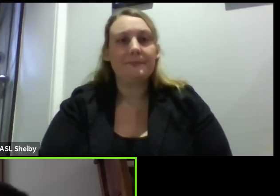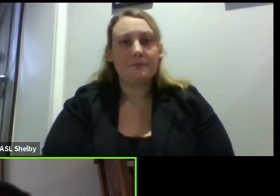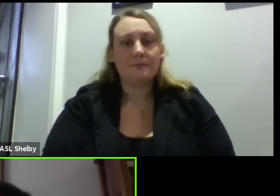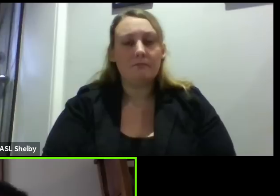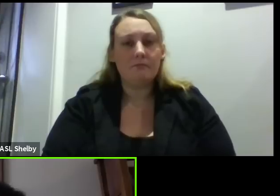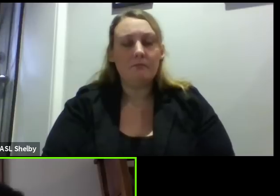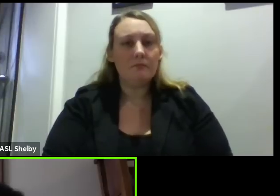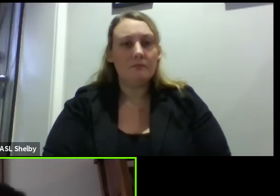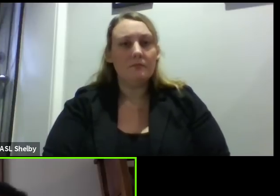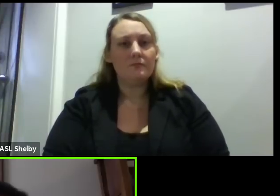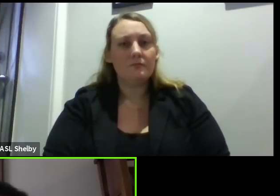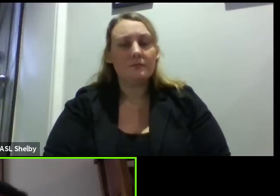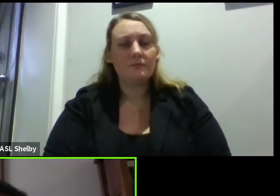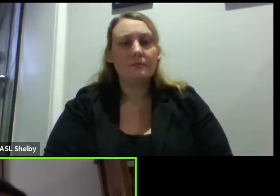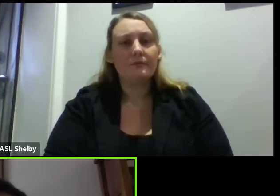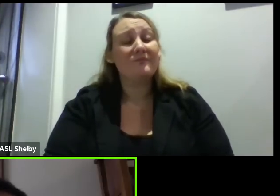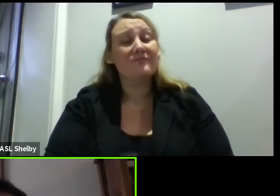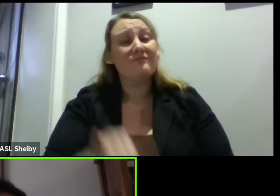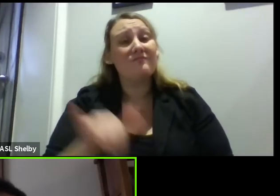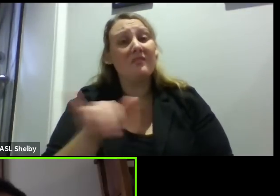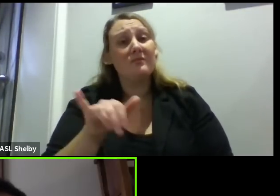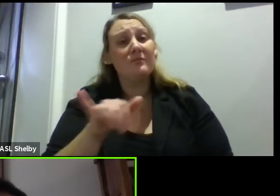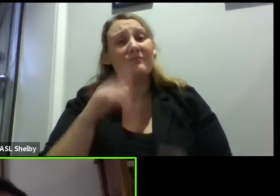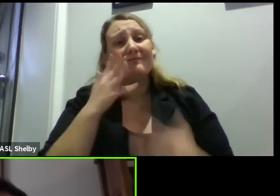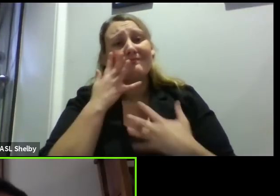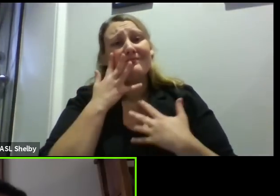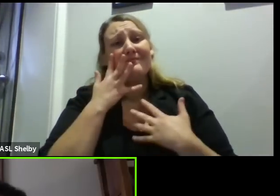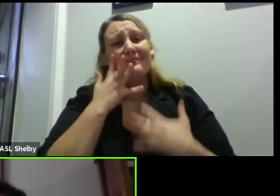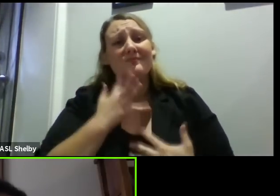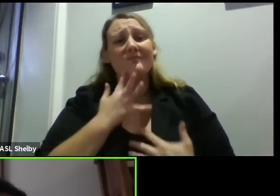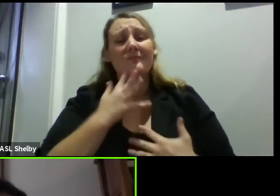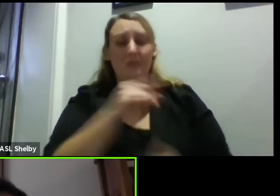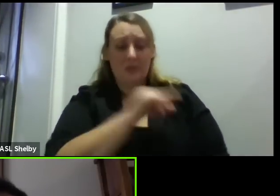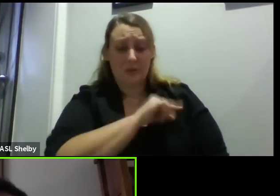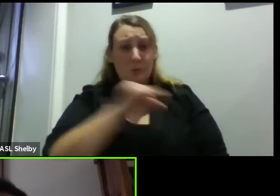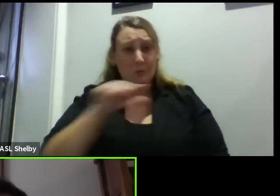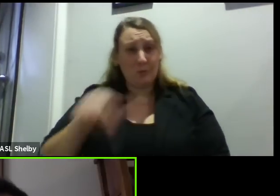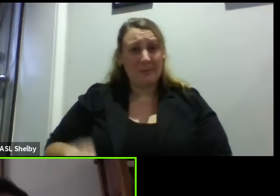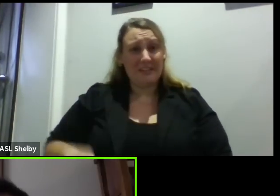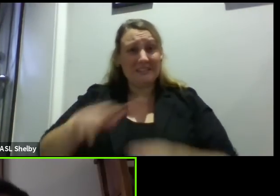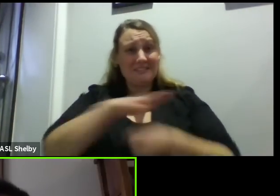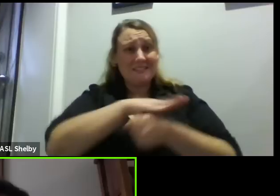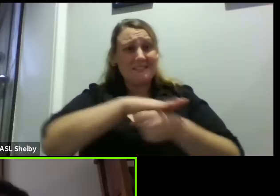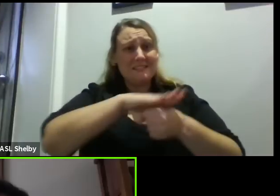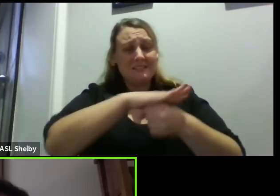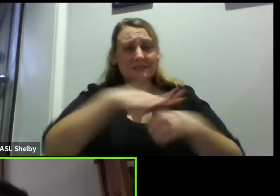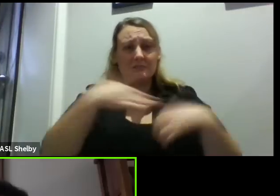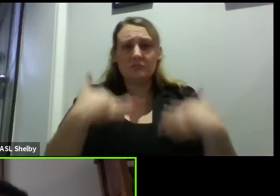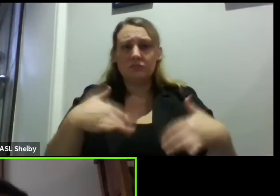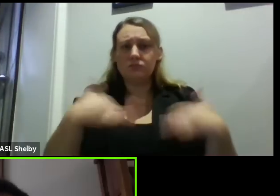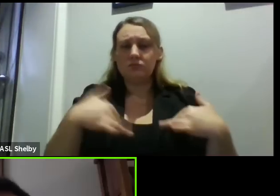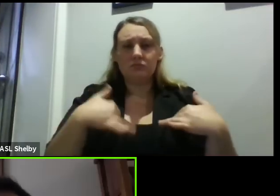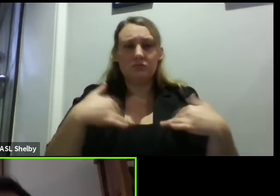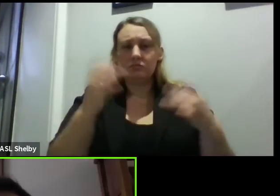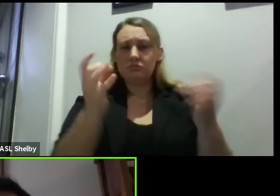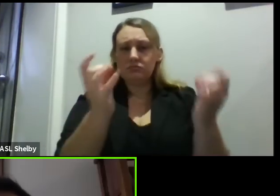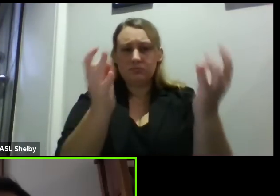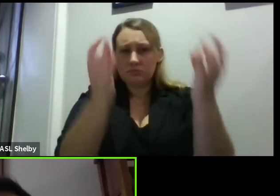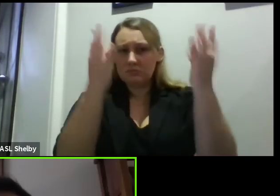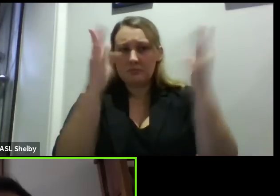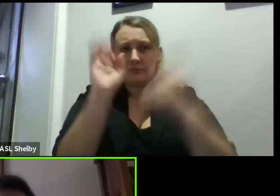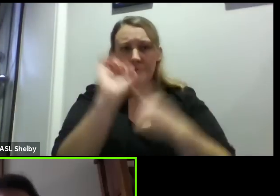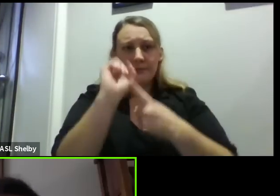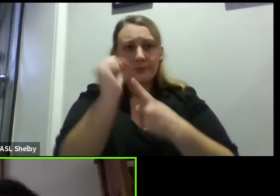Unfortunately, in Queens, the violence that transgender women have been subjected to for the past few years